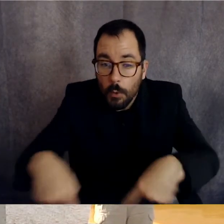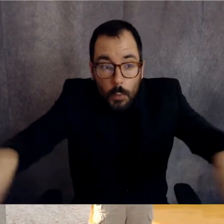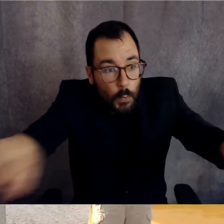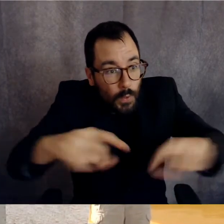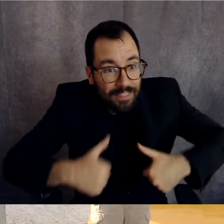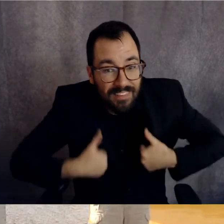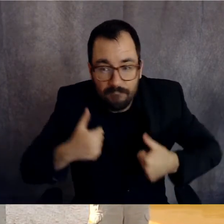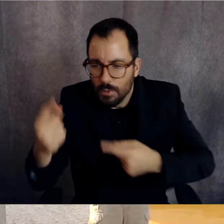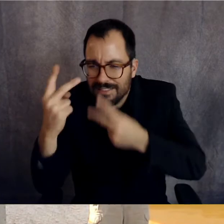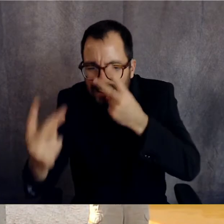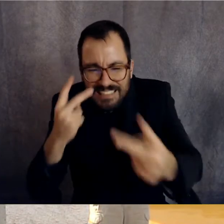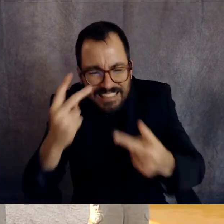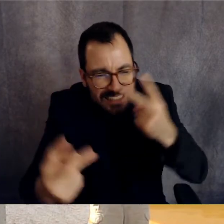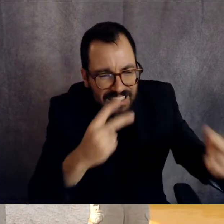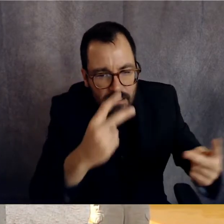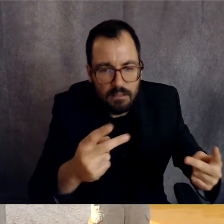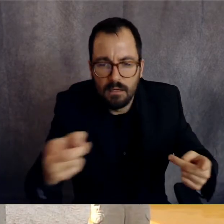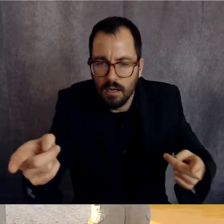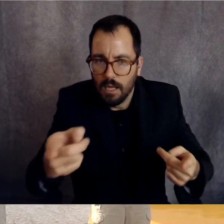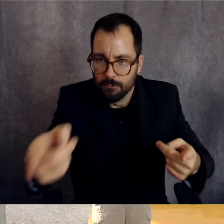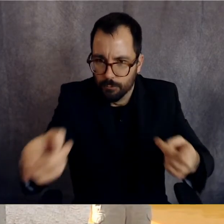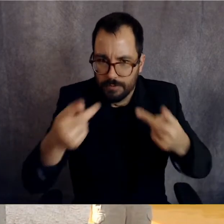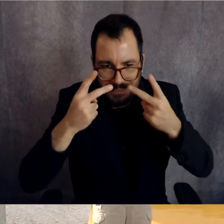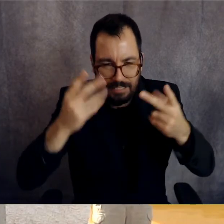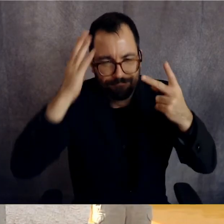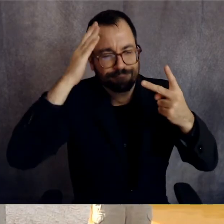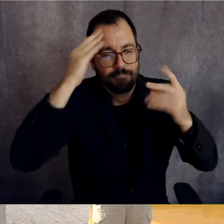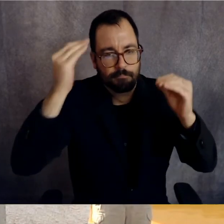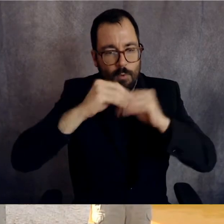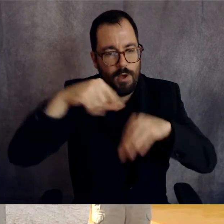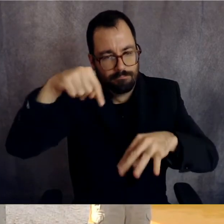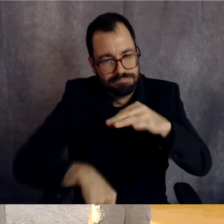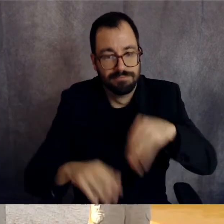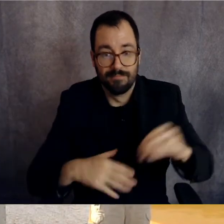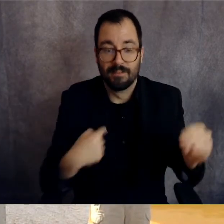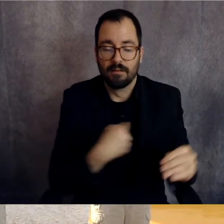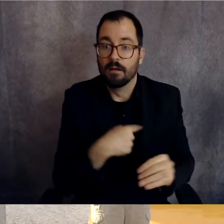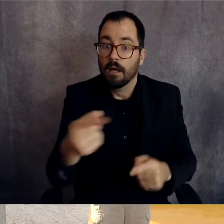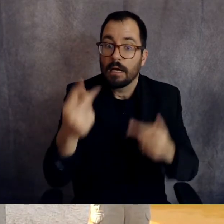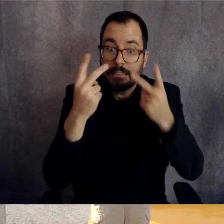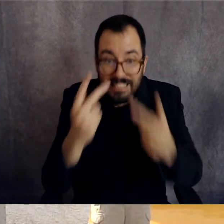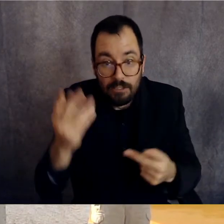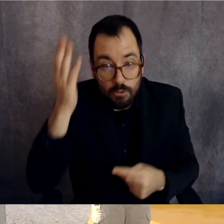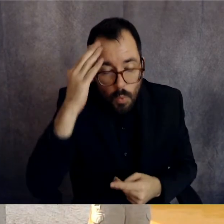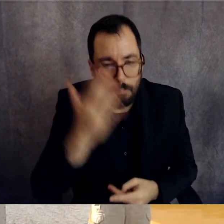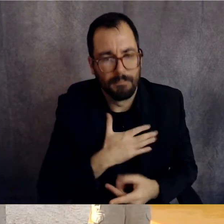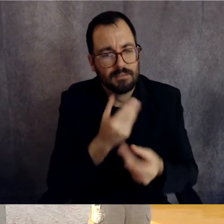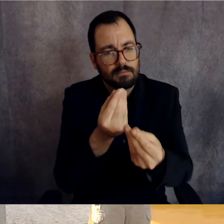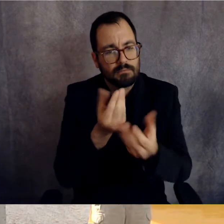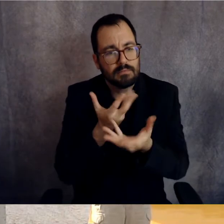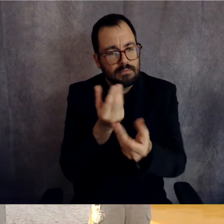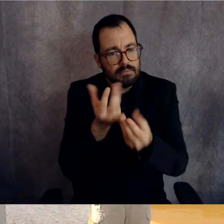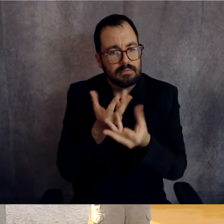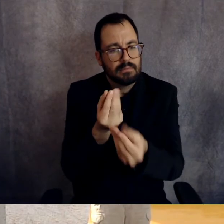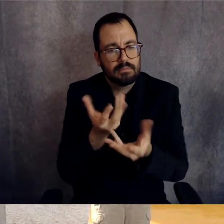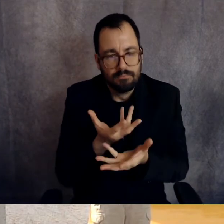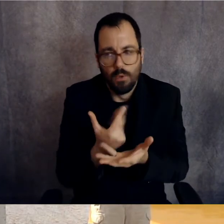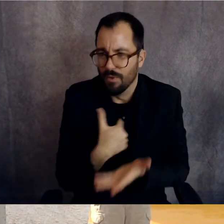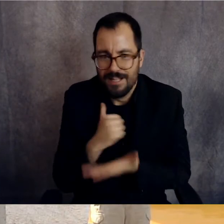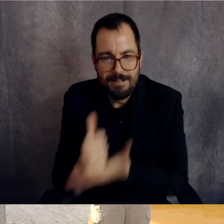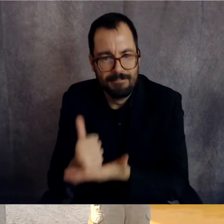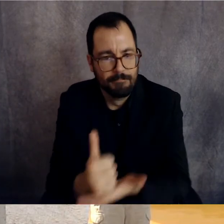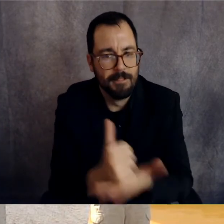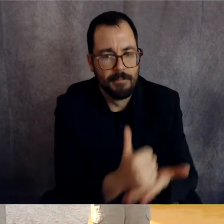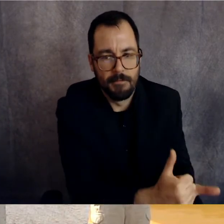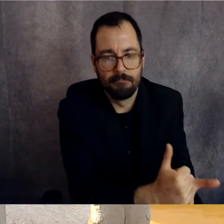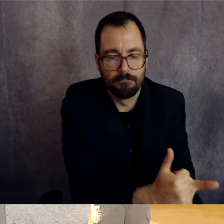us if you see anything that is troubling or anyone that is vulnerable, and we will do our best to respond very, very quickly. With that, I'm going to hand this